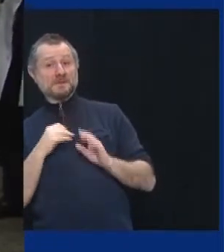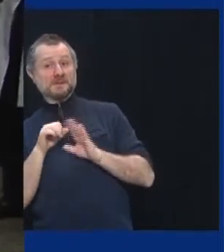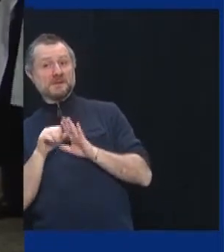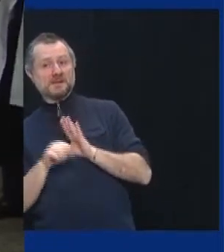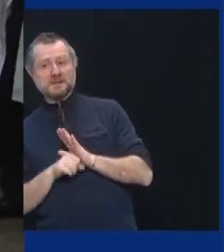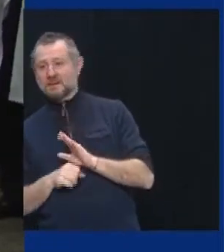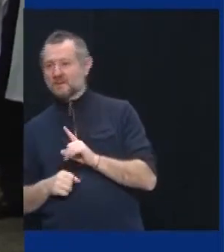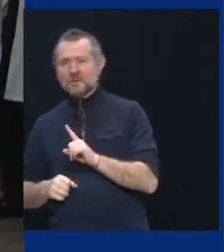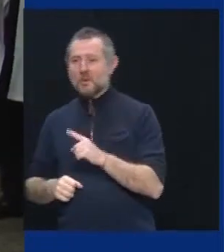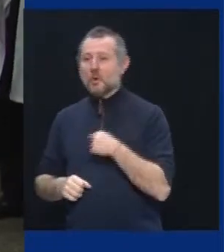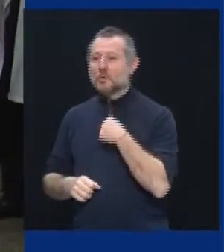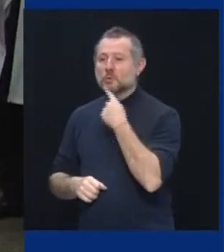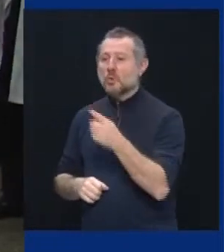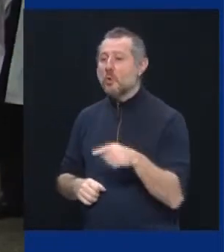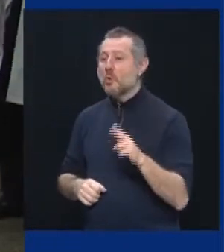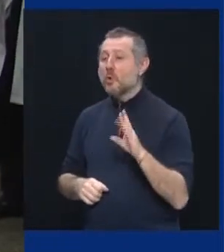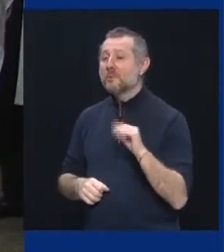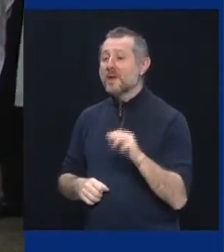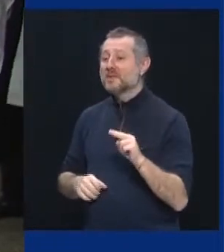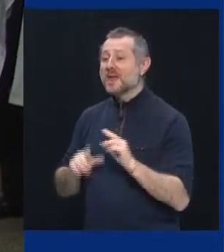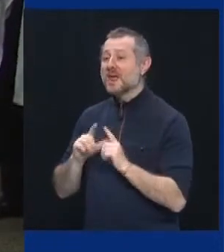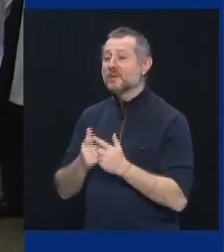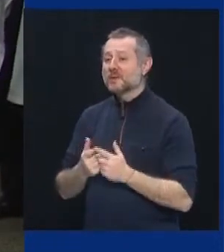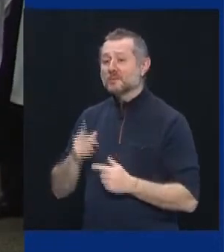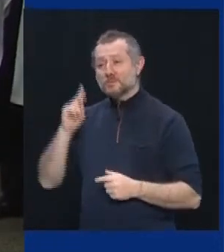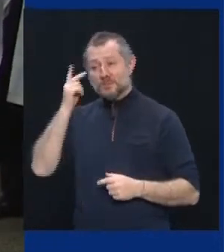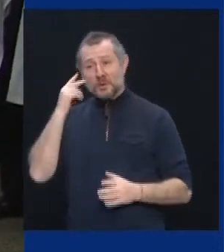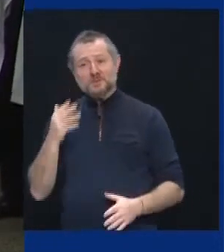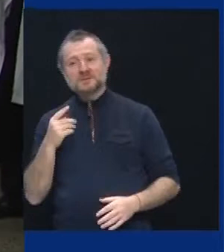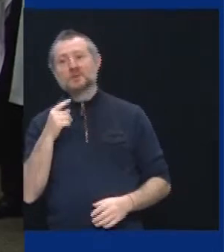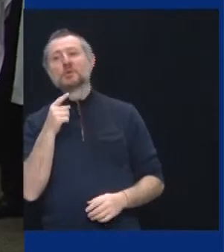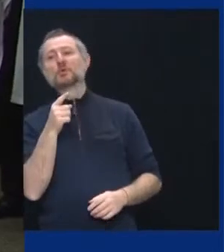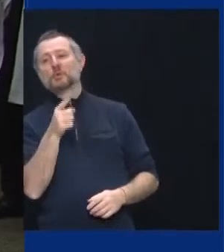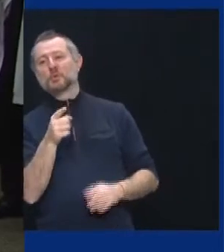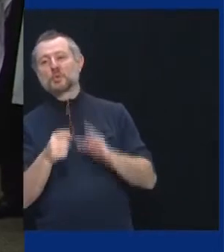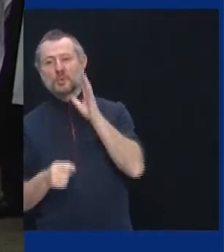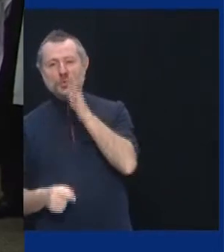And I said the Urban League is coming. That's right. She was not in the assembly then.